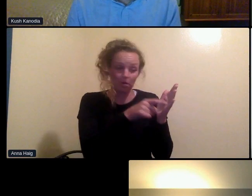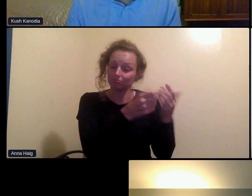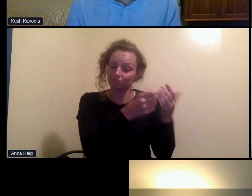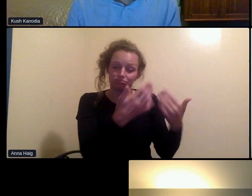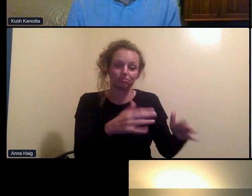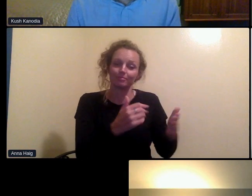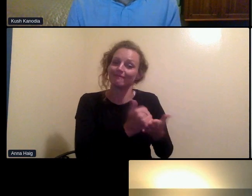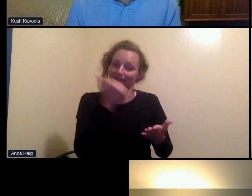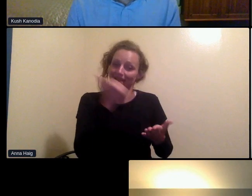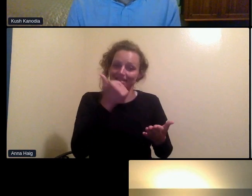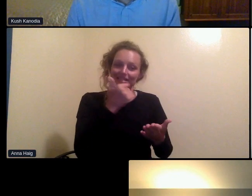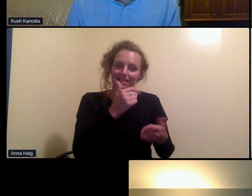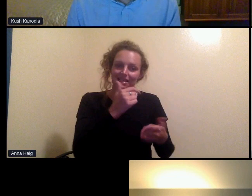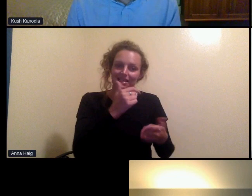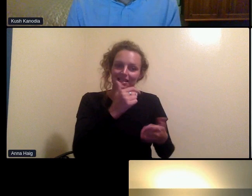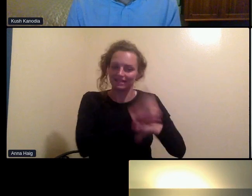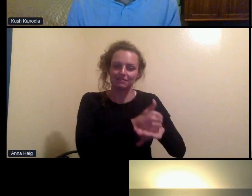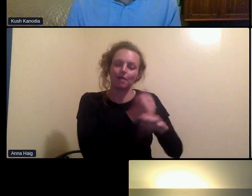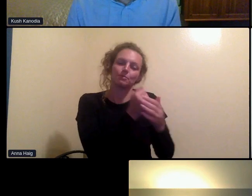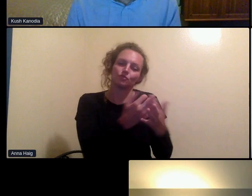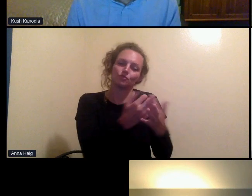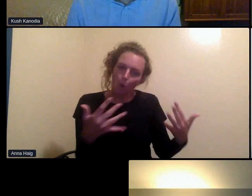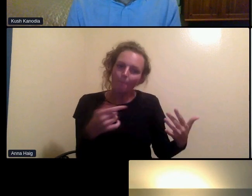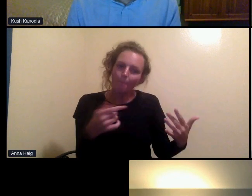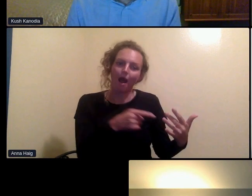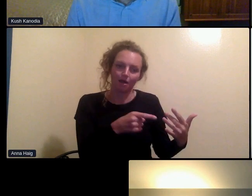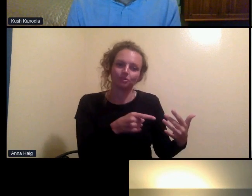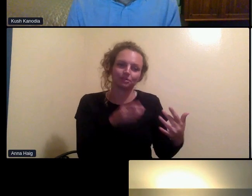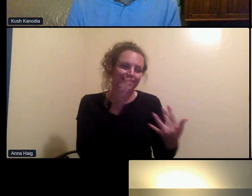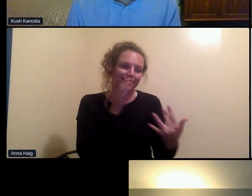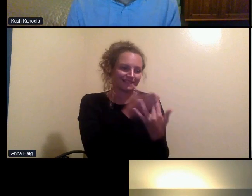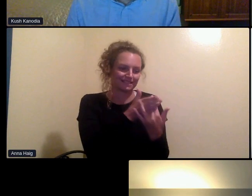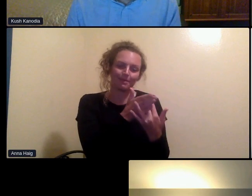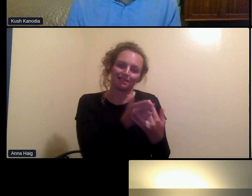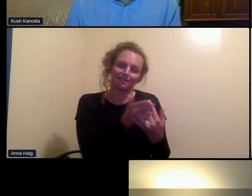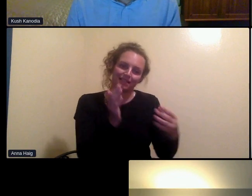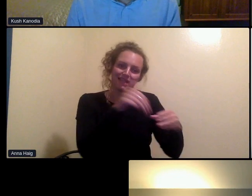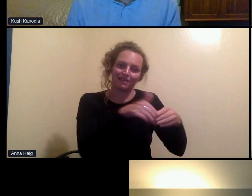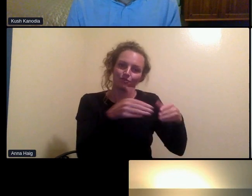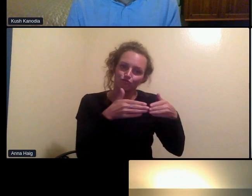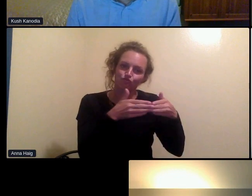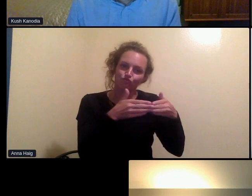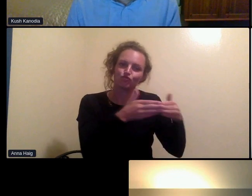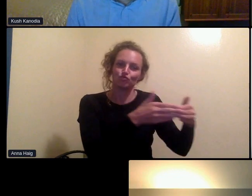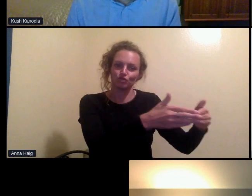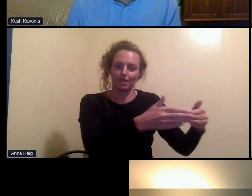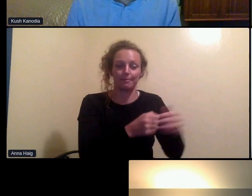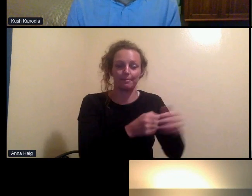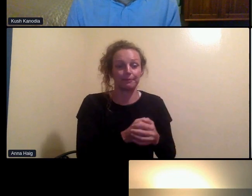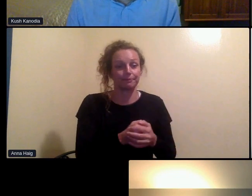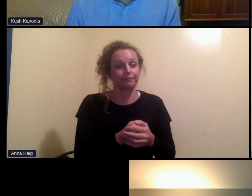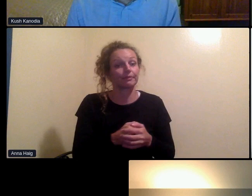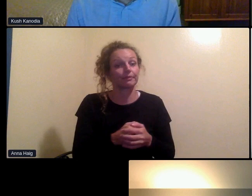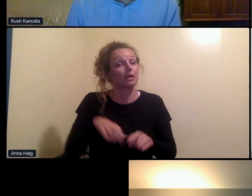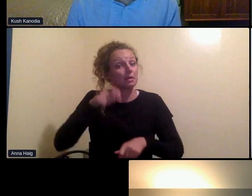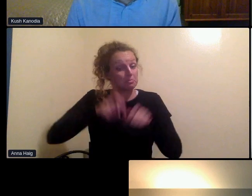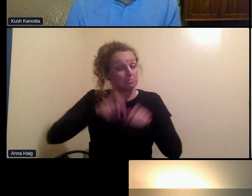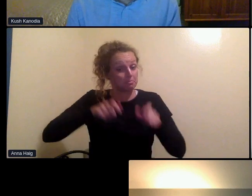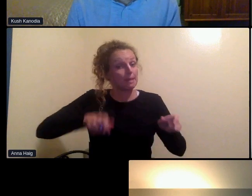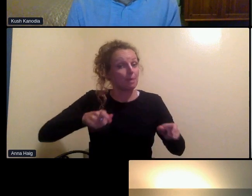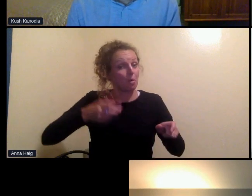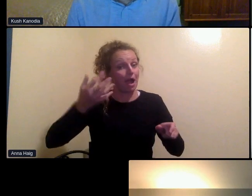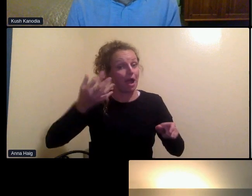And there's a lot to do in cruising. Our study shows that we actually, people with disabilities cruise at a higher rate than the